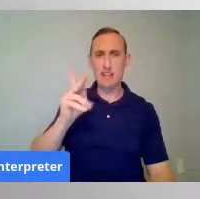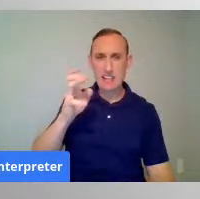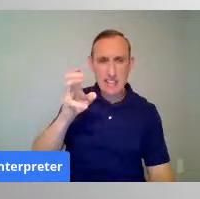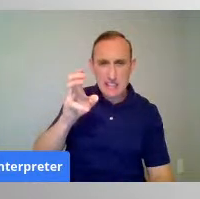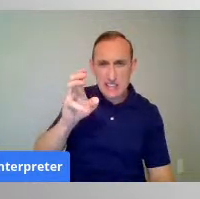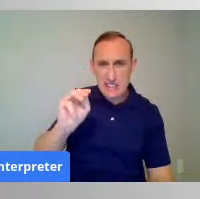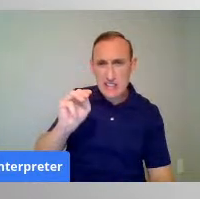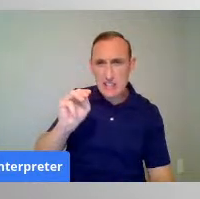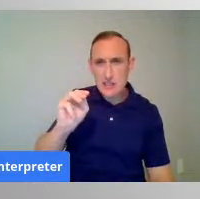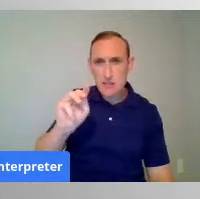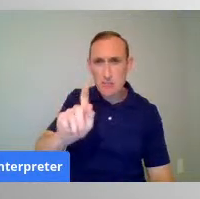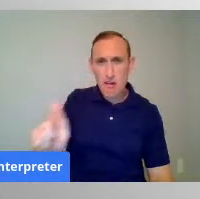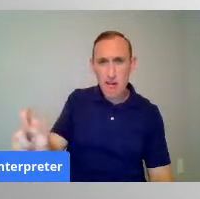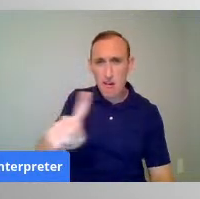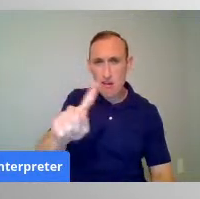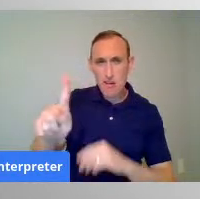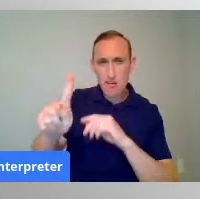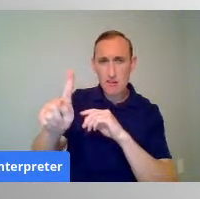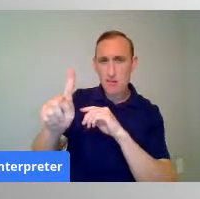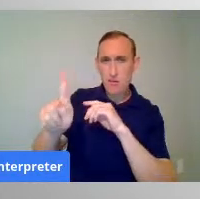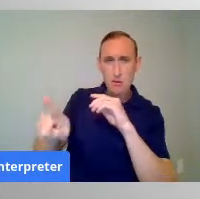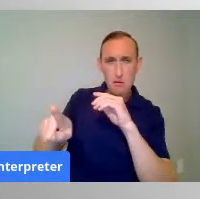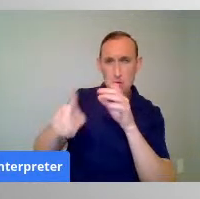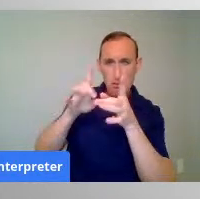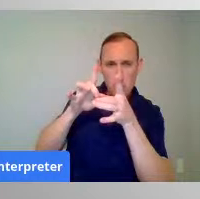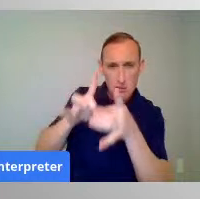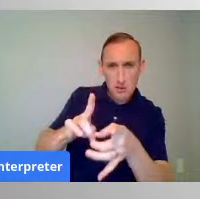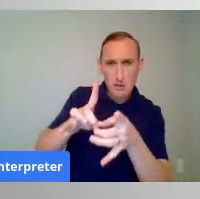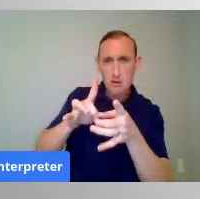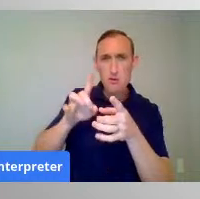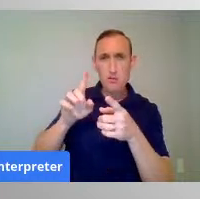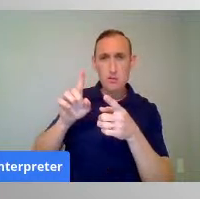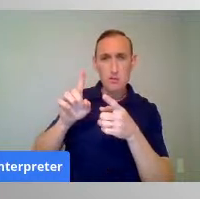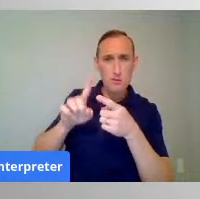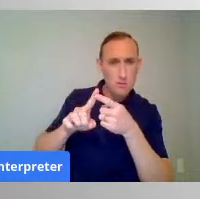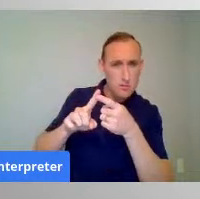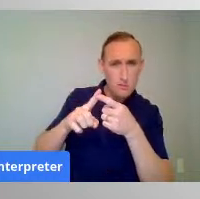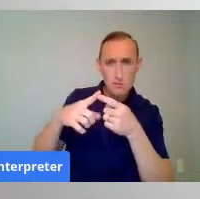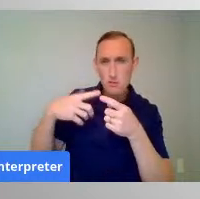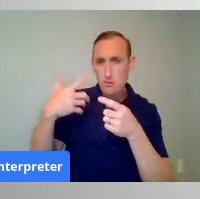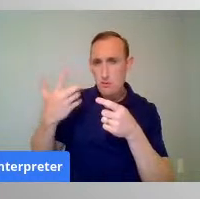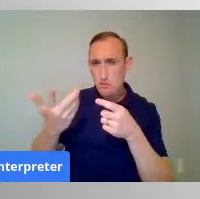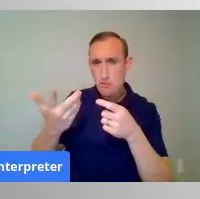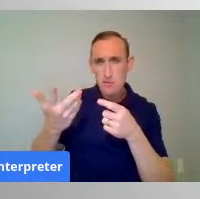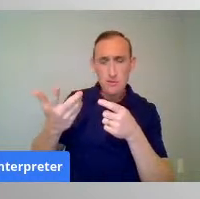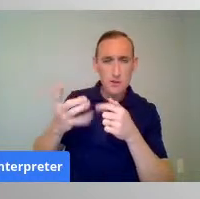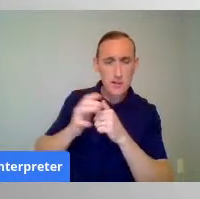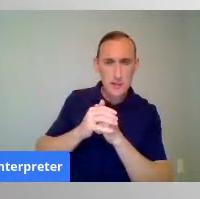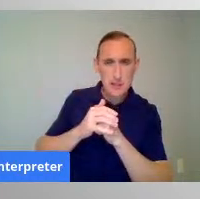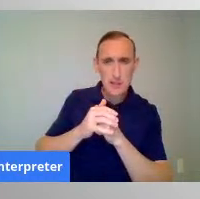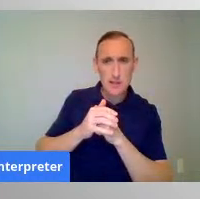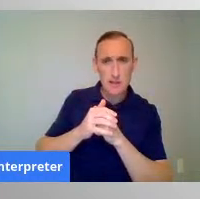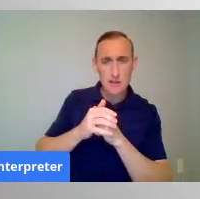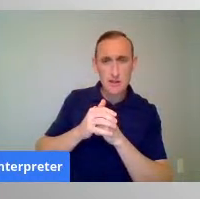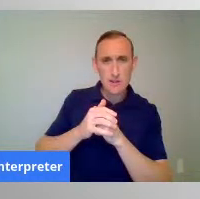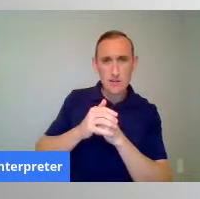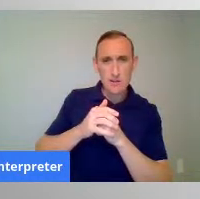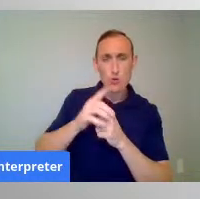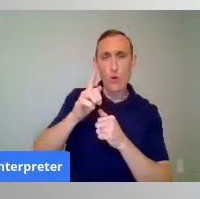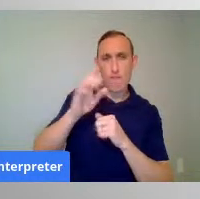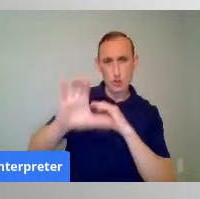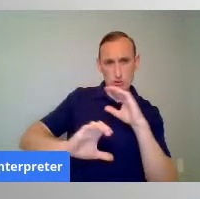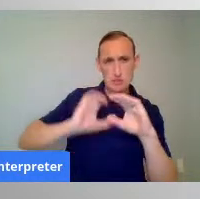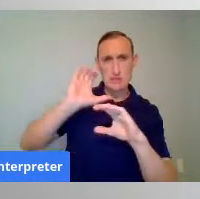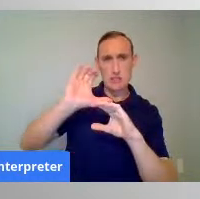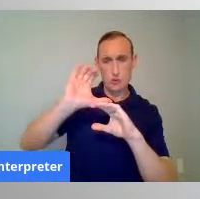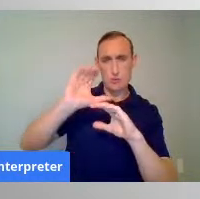chat about, we talked about being almost full in terms of 21st century, but